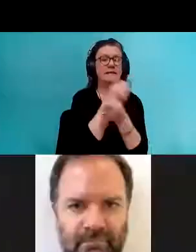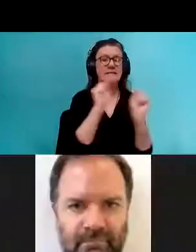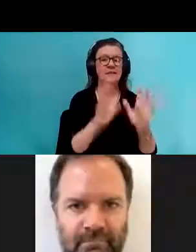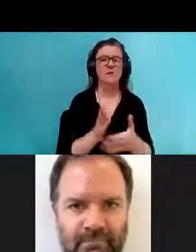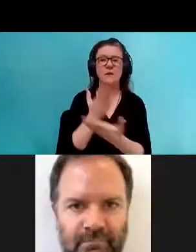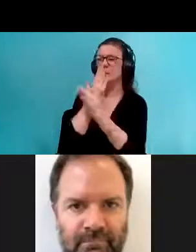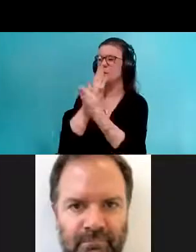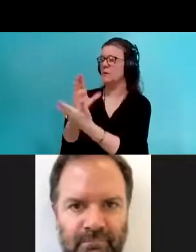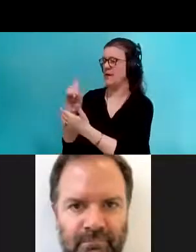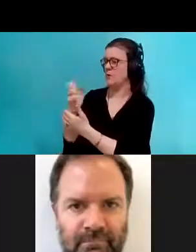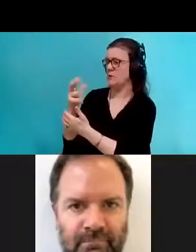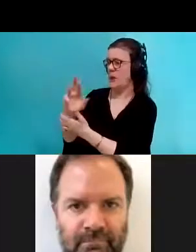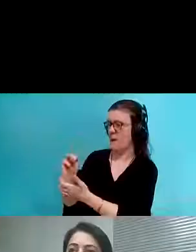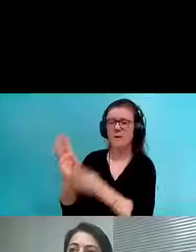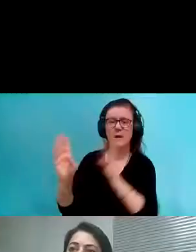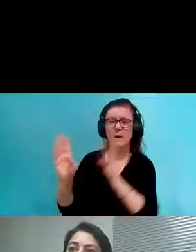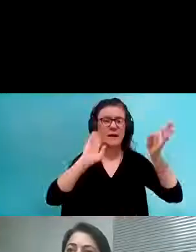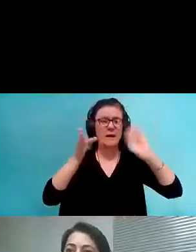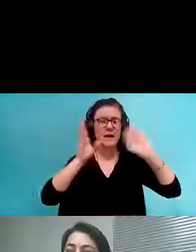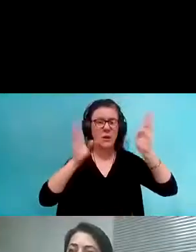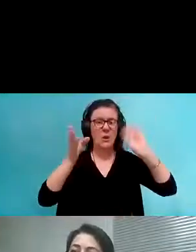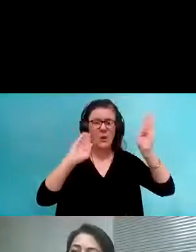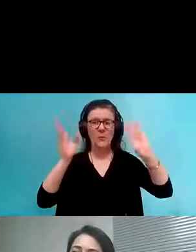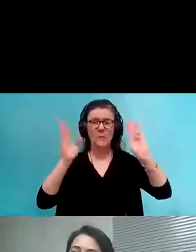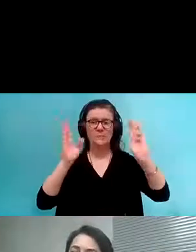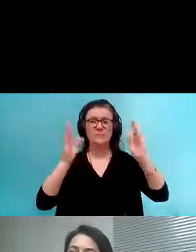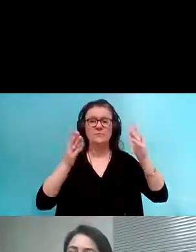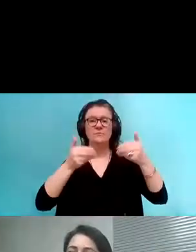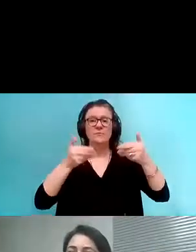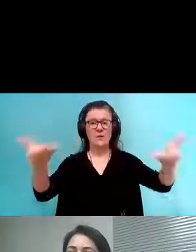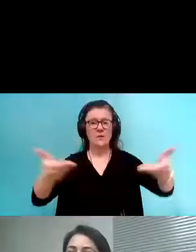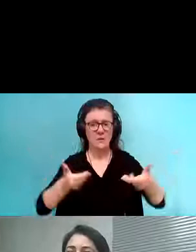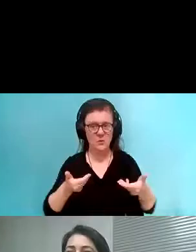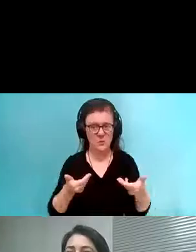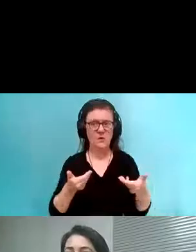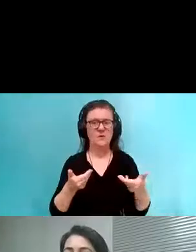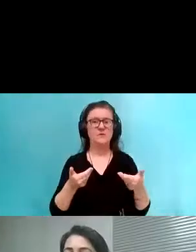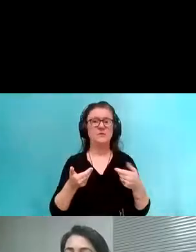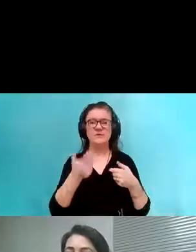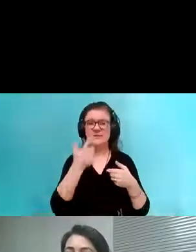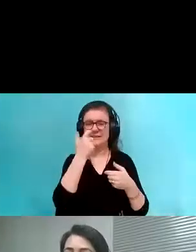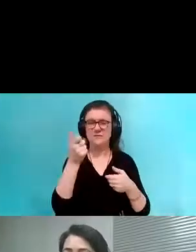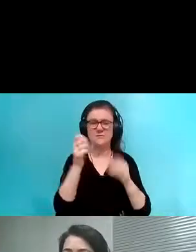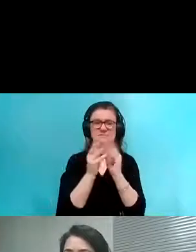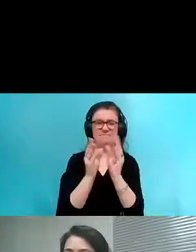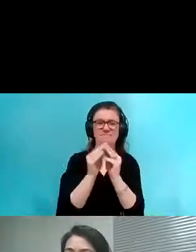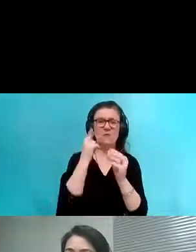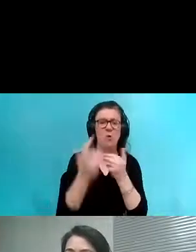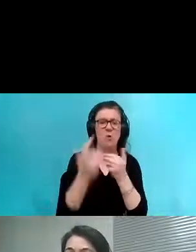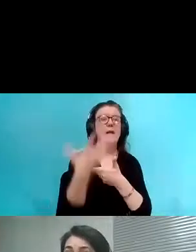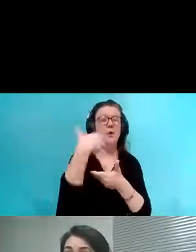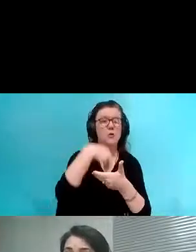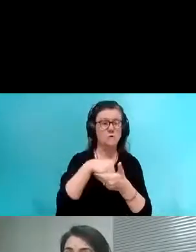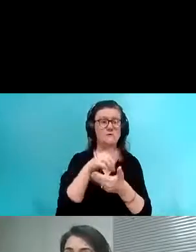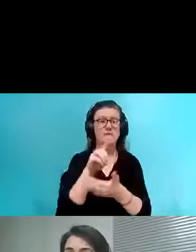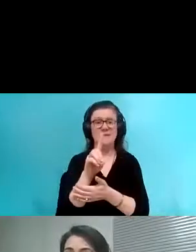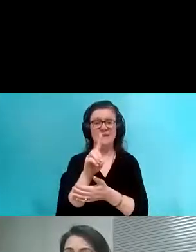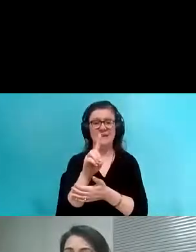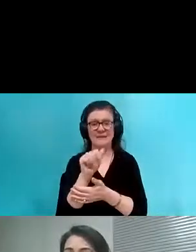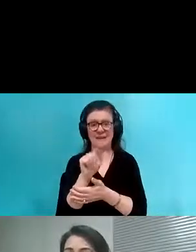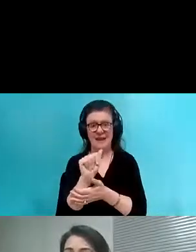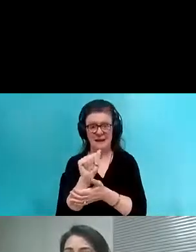Dom. Hello, everyone, and welcome to this very interesting session on inclusive data. So far,